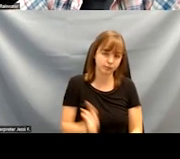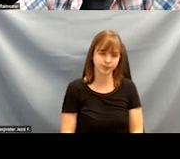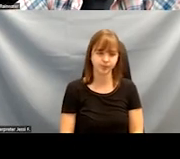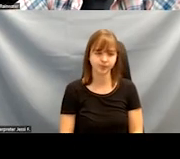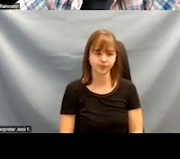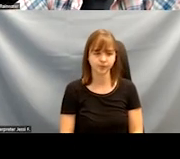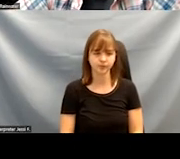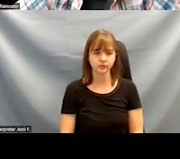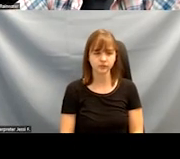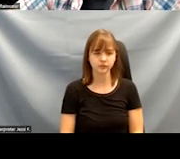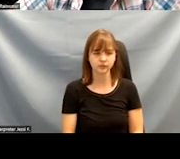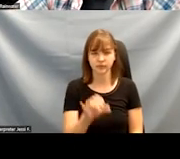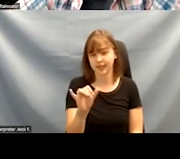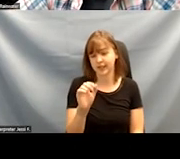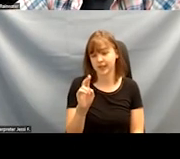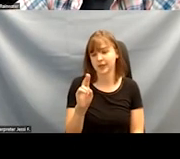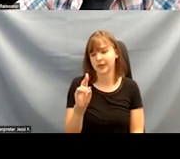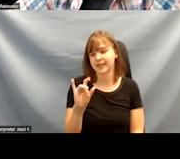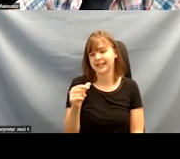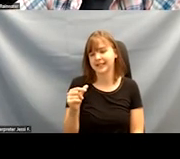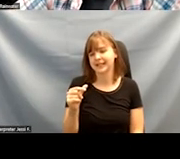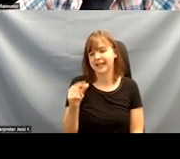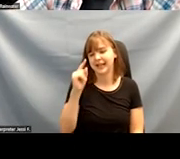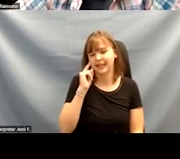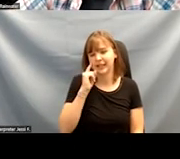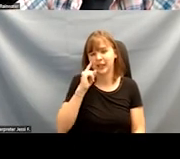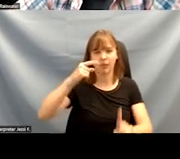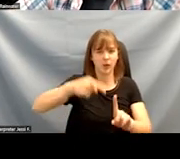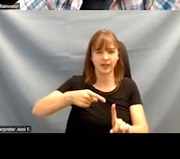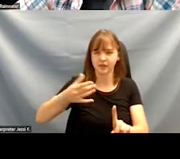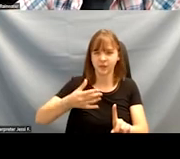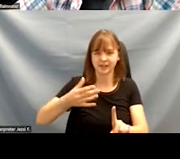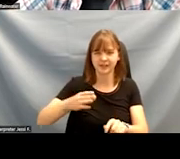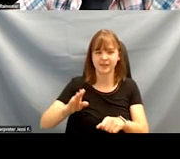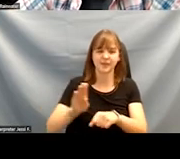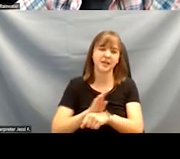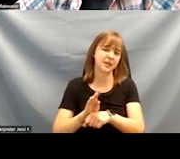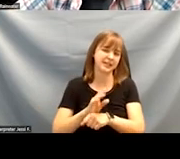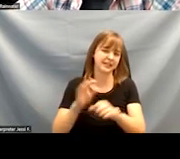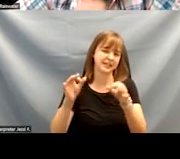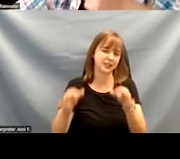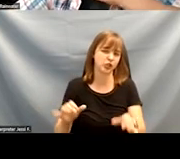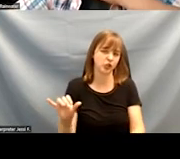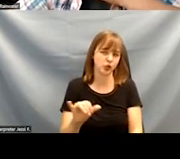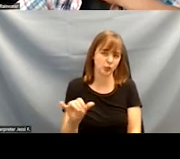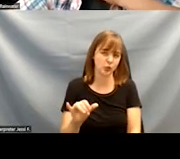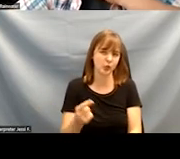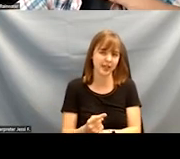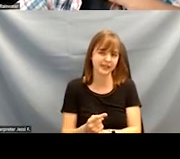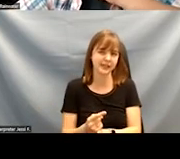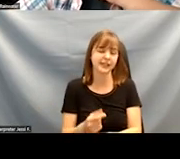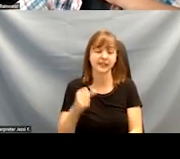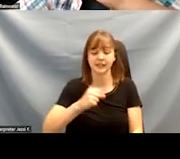Yeah. And I think all it ends up is really a business decision as well. There are